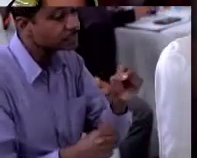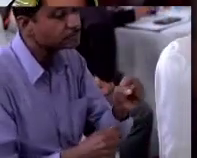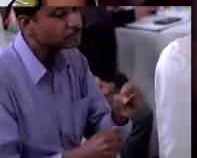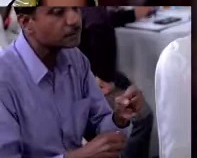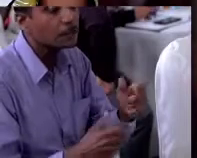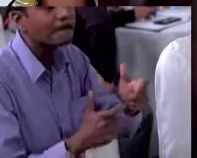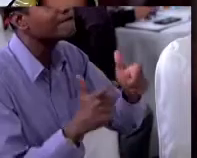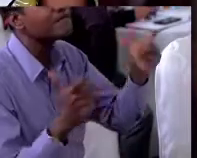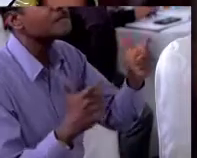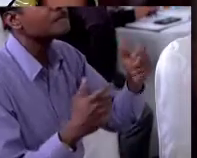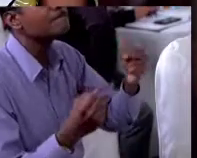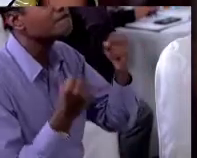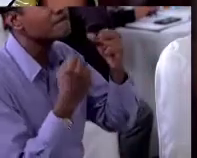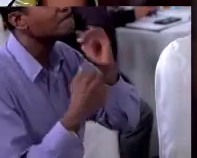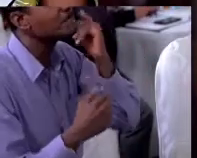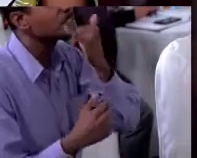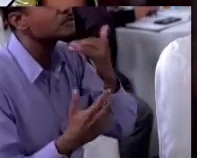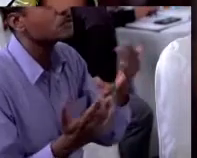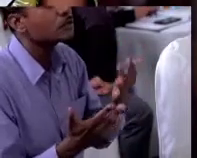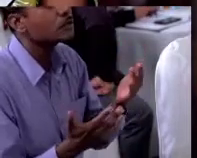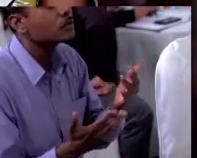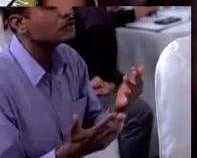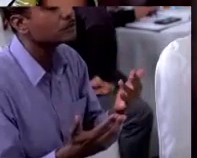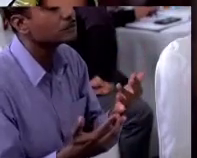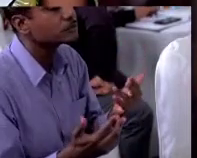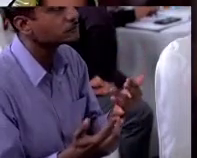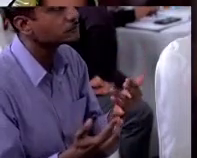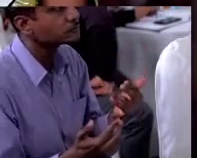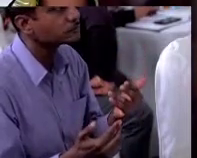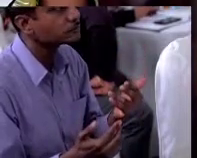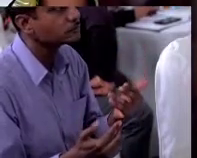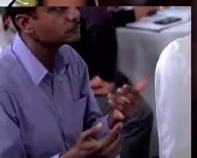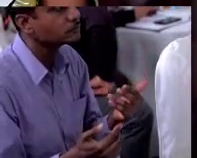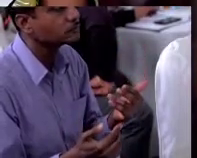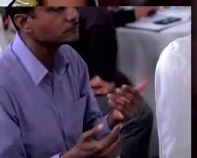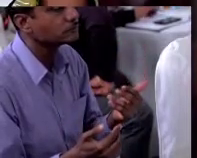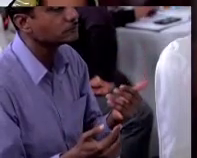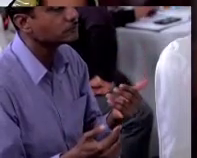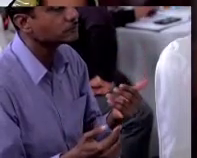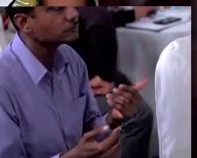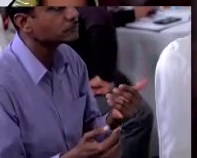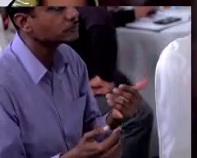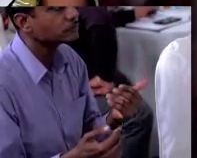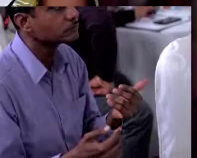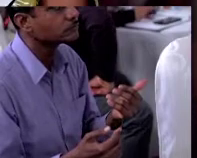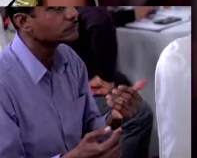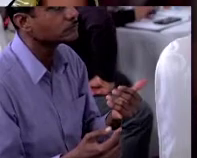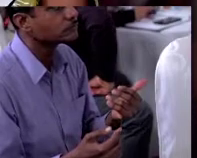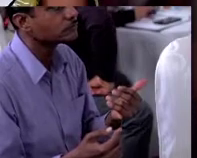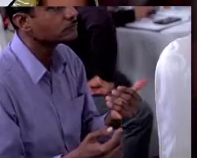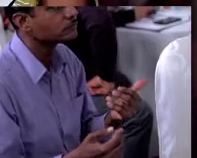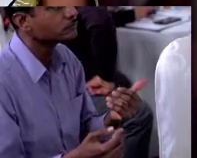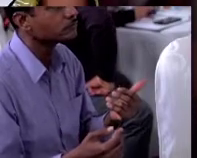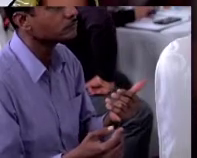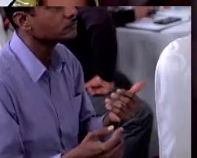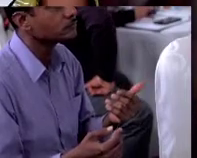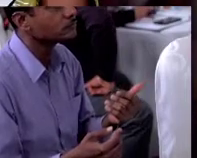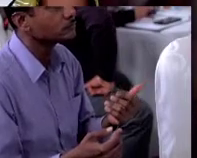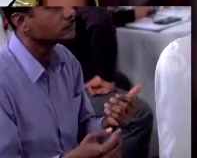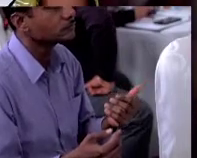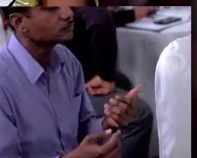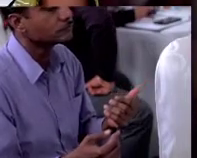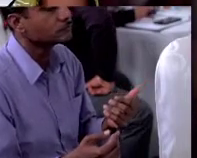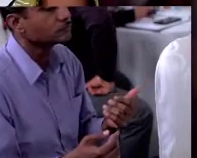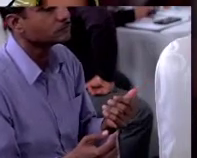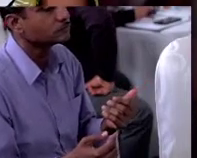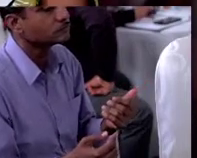and so on and so on. But the biggest mistake that I would have ever made is momentarily, for a very, very short